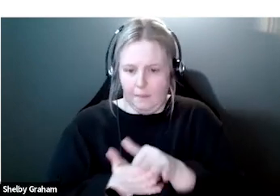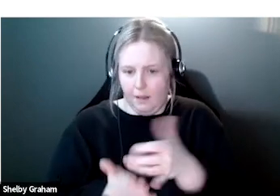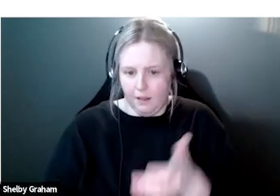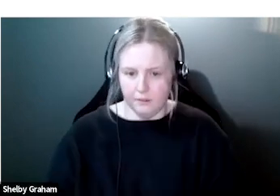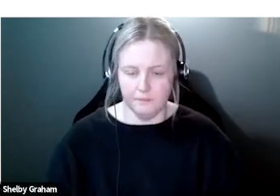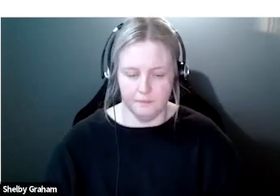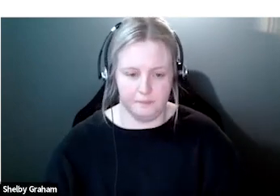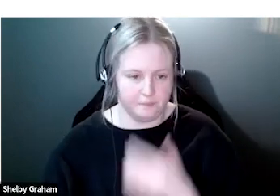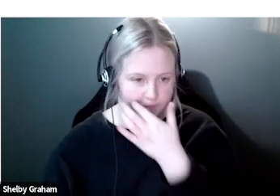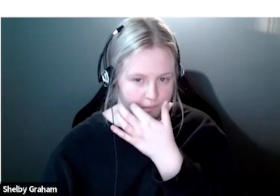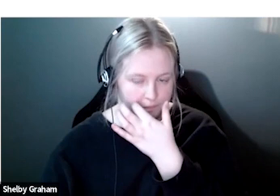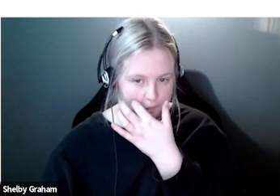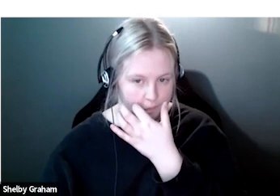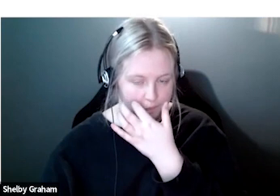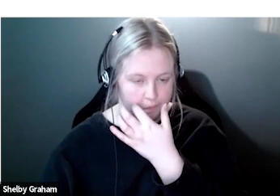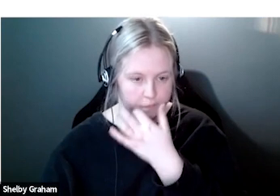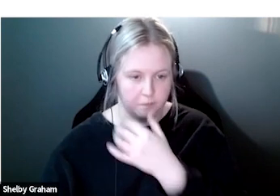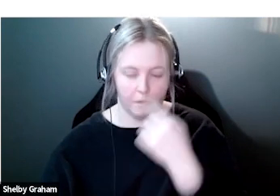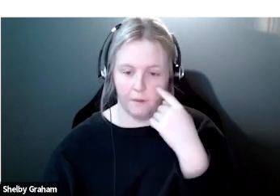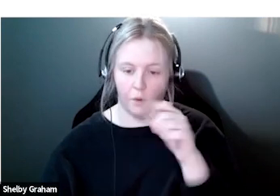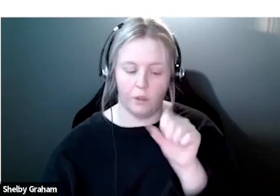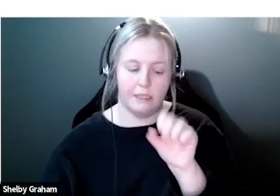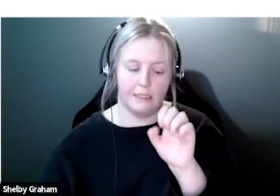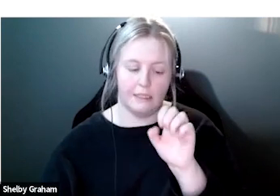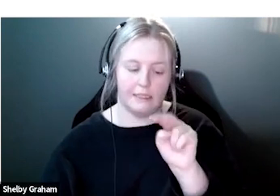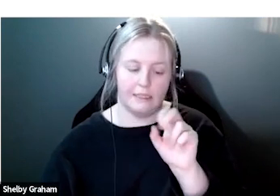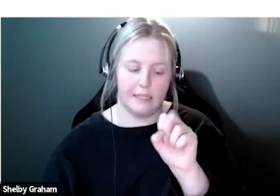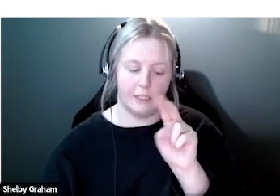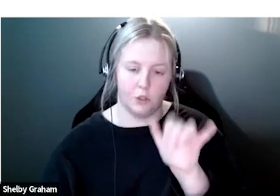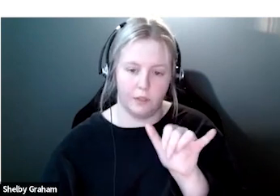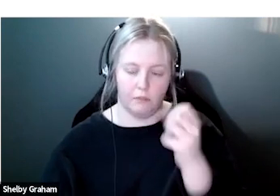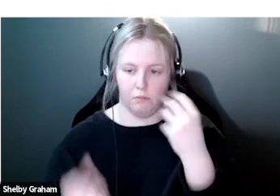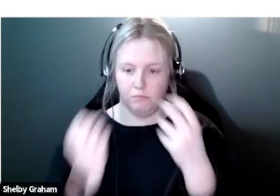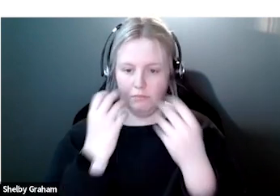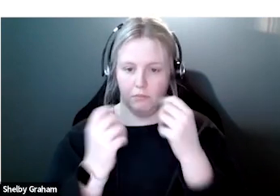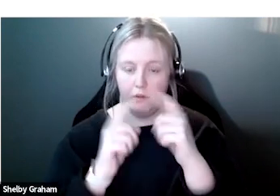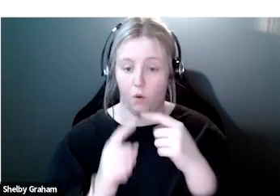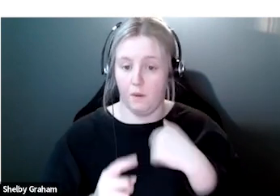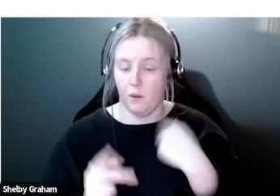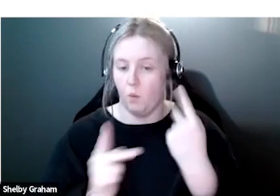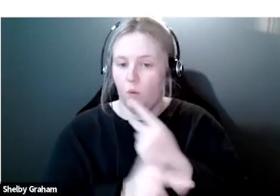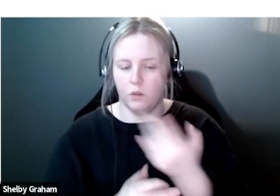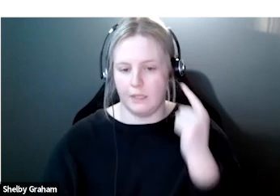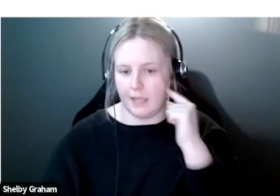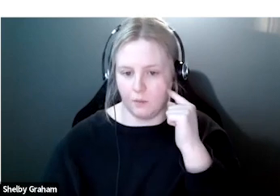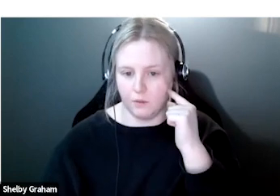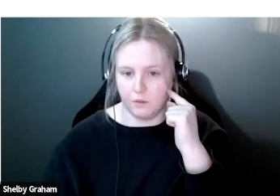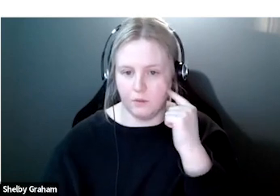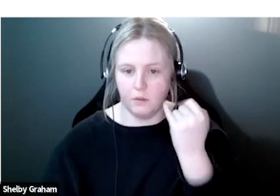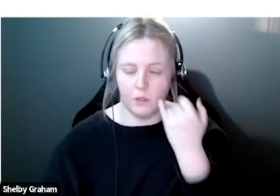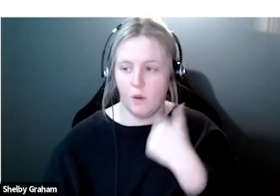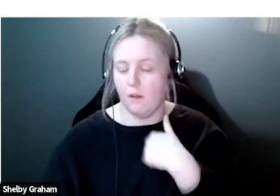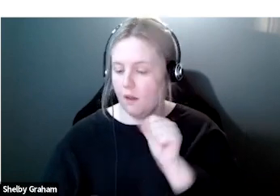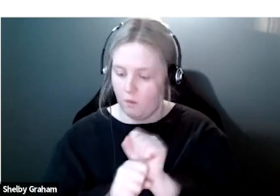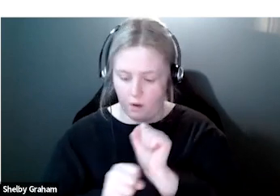In terms of sensory input, the thing that triggers you the most, for me, it's sound. So having people interrupt my flow,